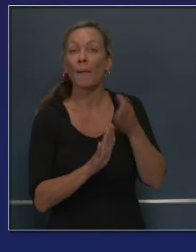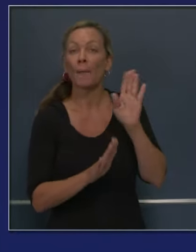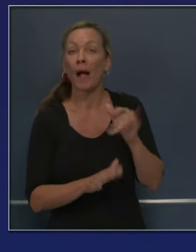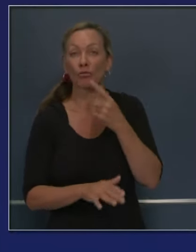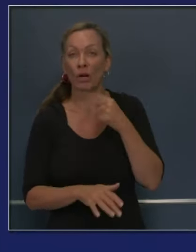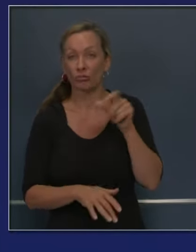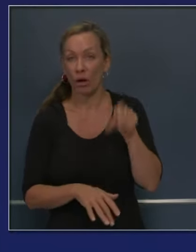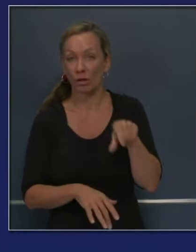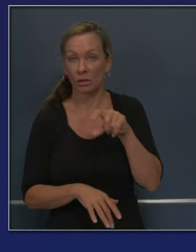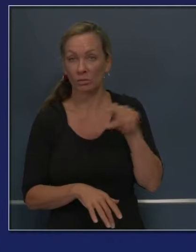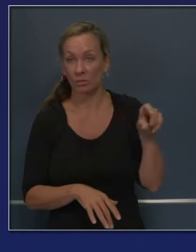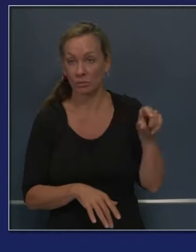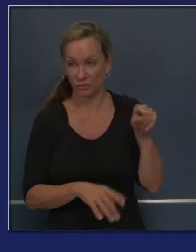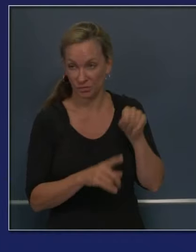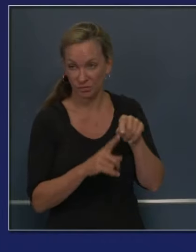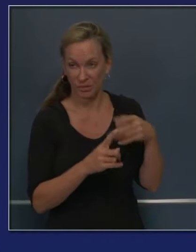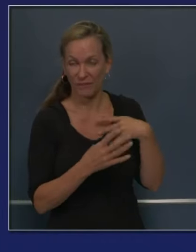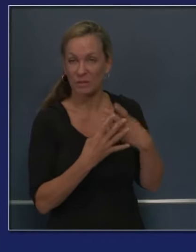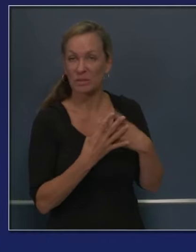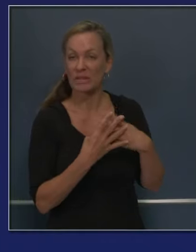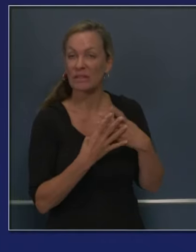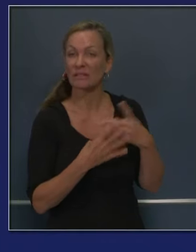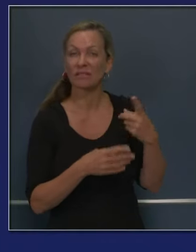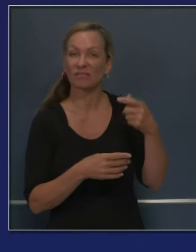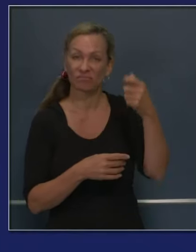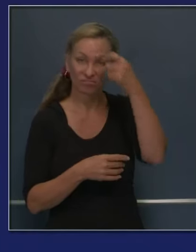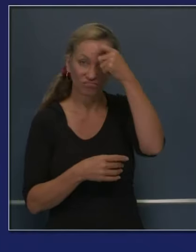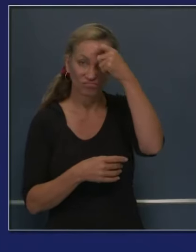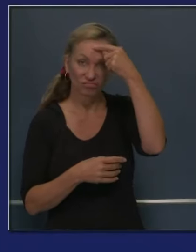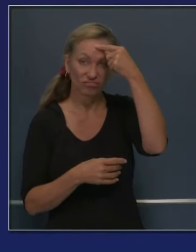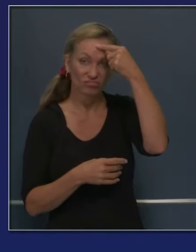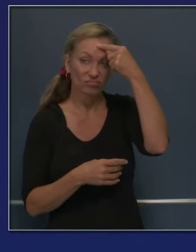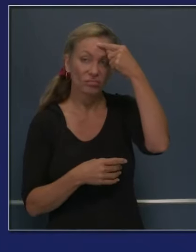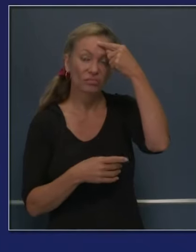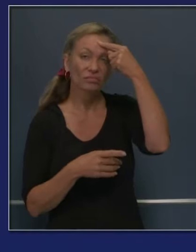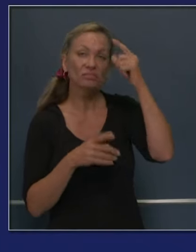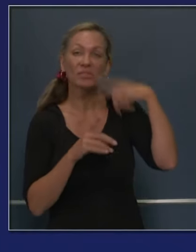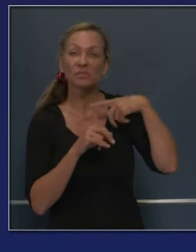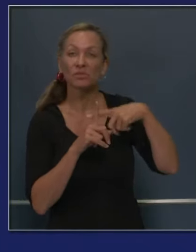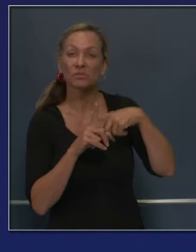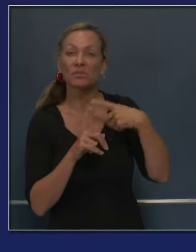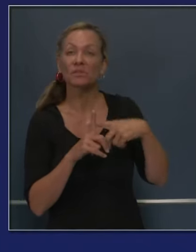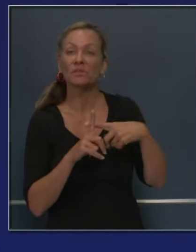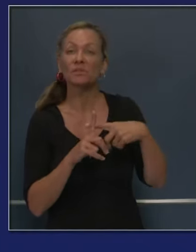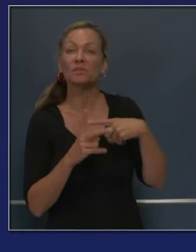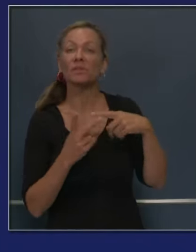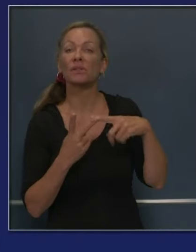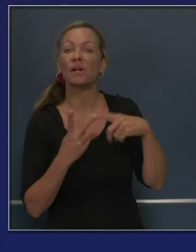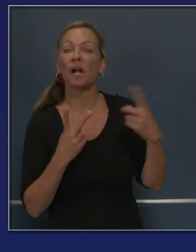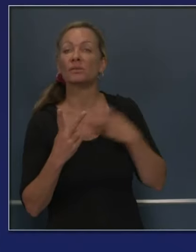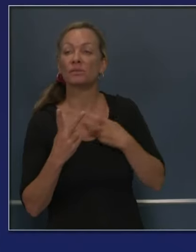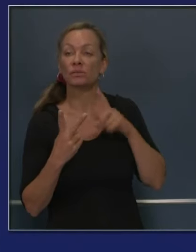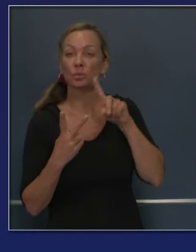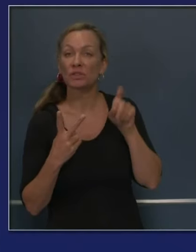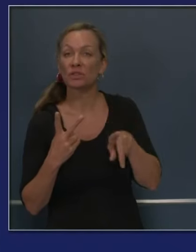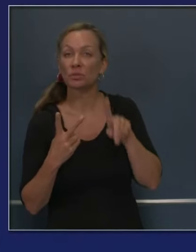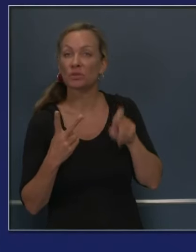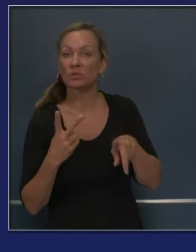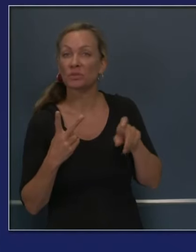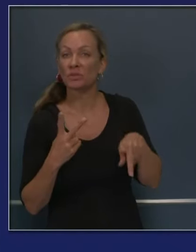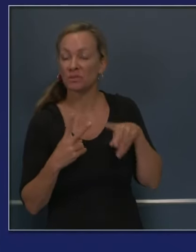She didn't just take my temperature, but she also asked me a series of questions. Before I could go into the actual